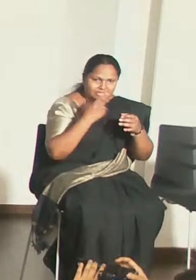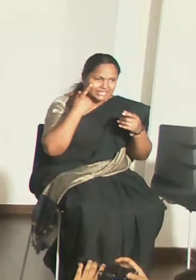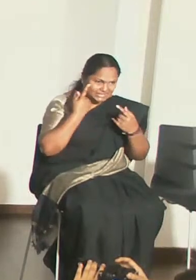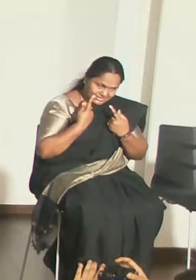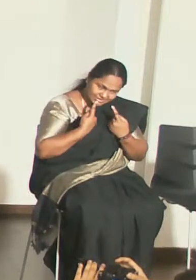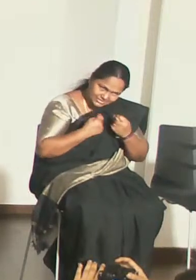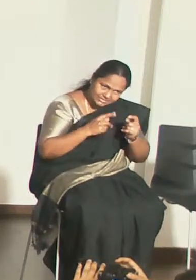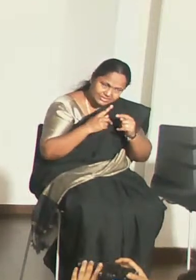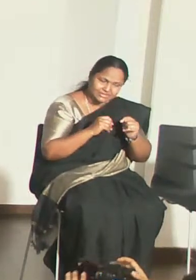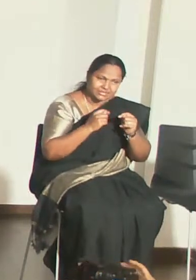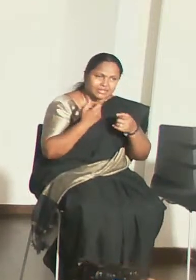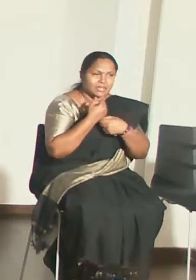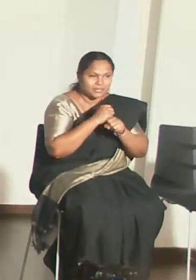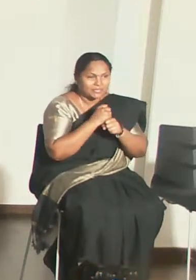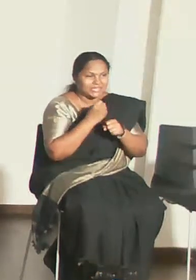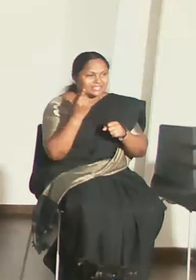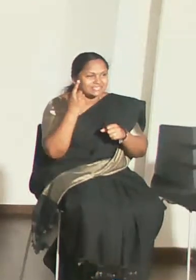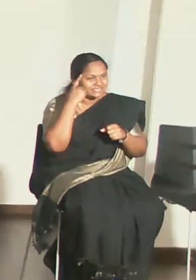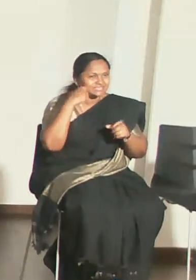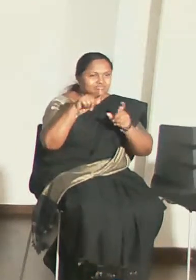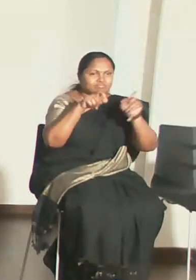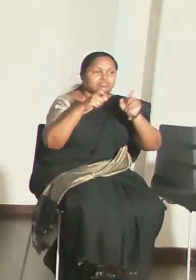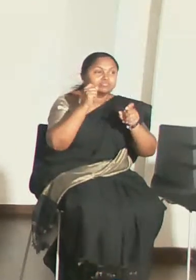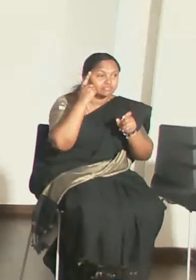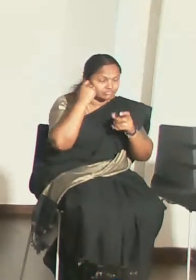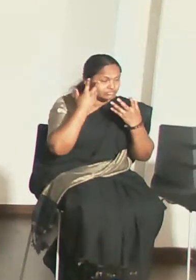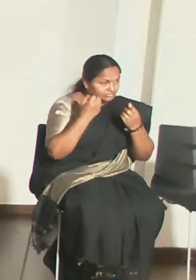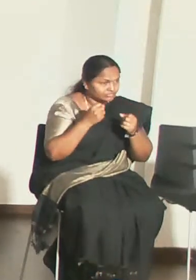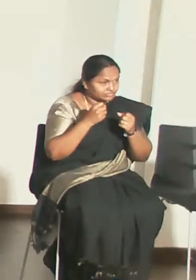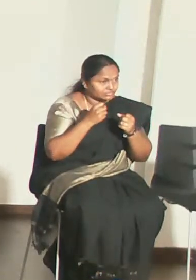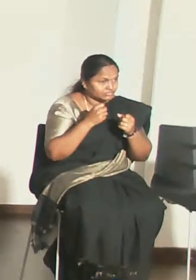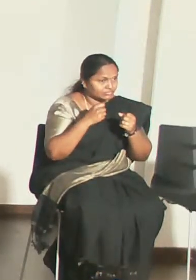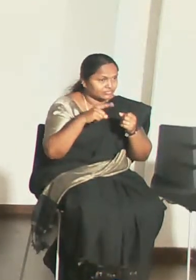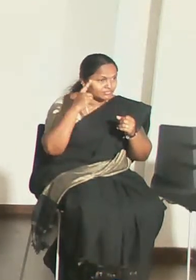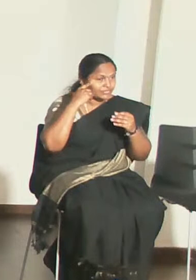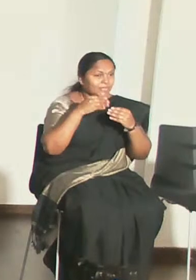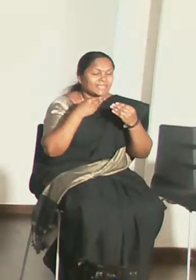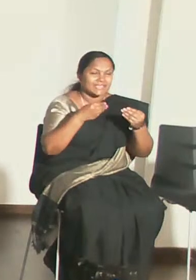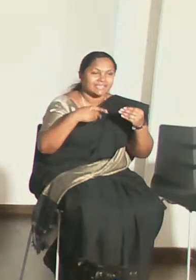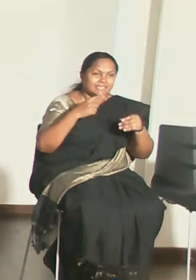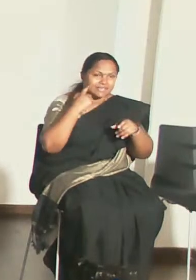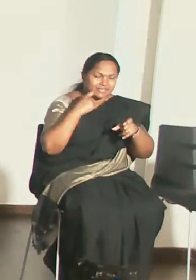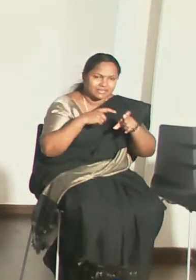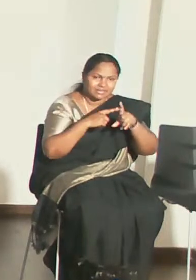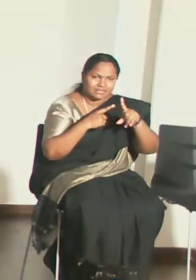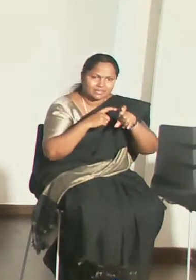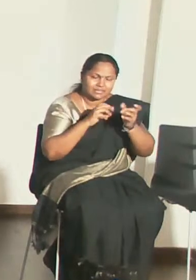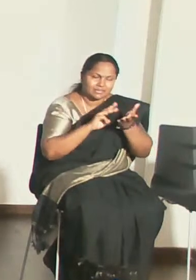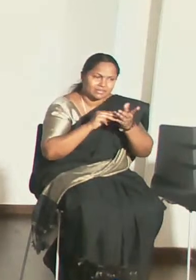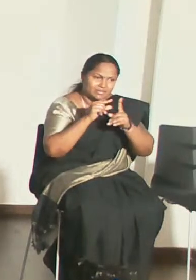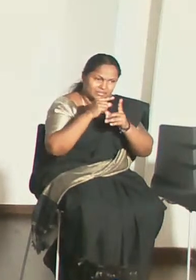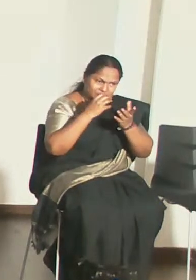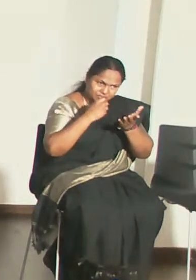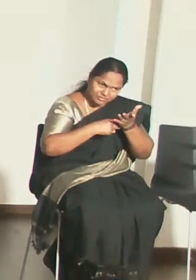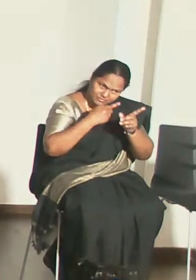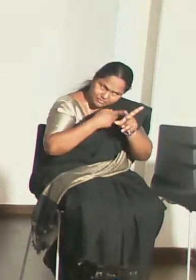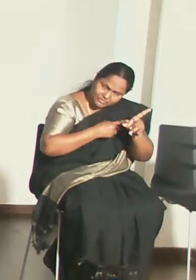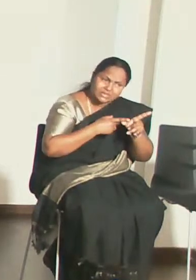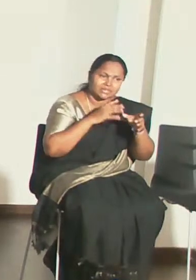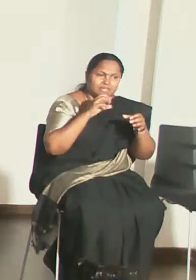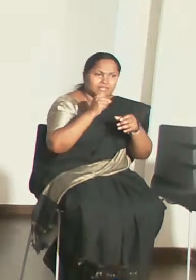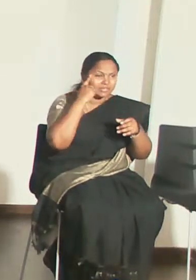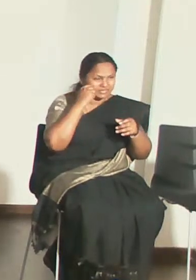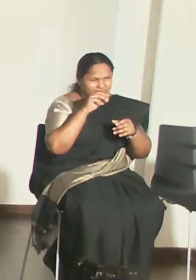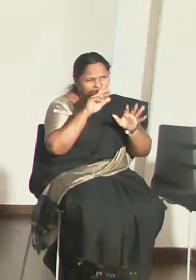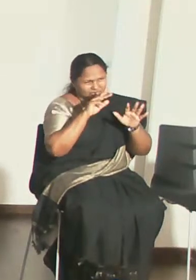to sort of make sense to people. So, I mean, and the contemporary captures that tussle. We're neither in the past, we're neither